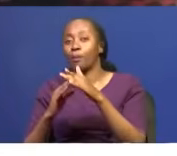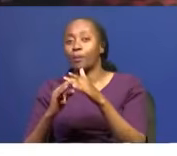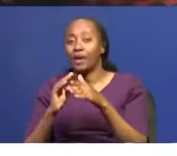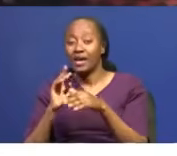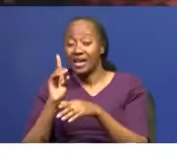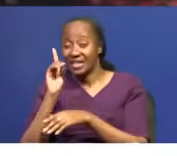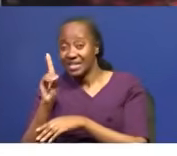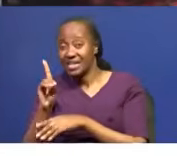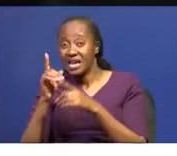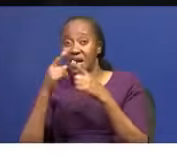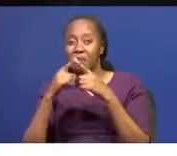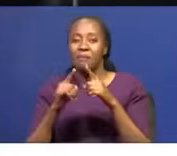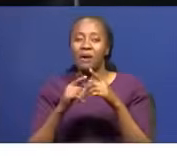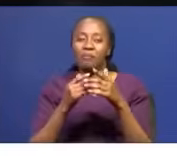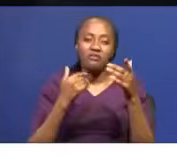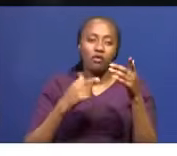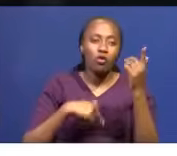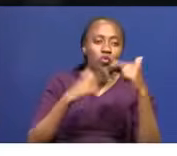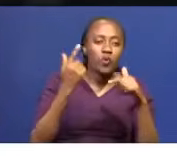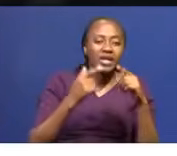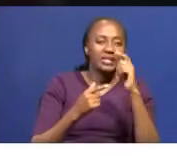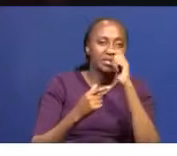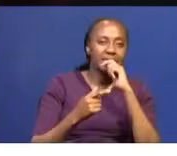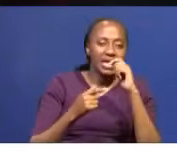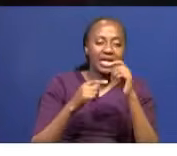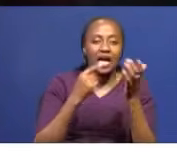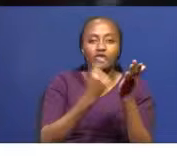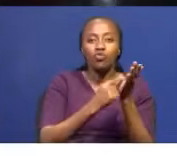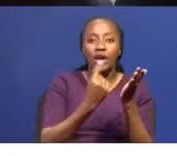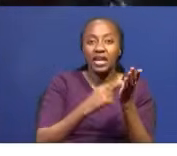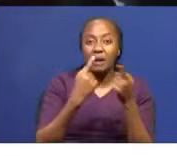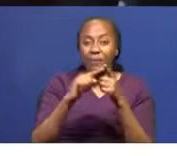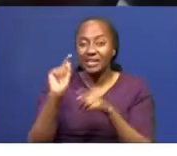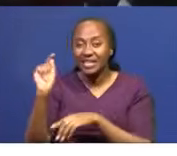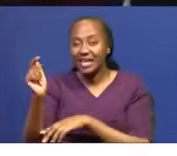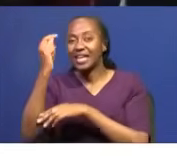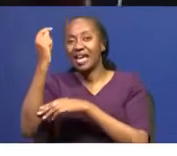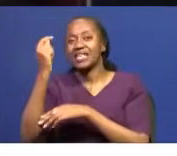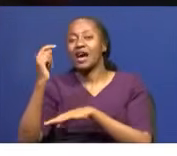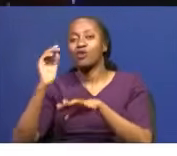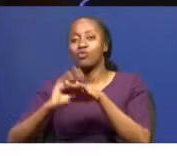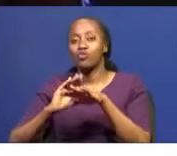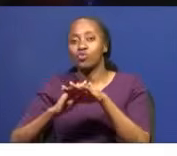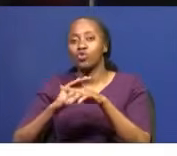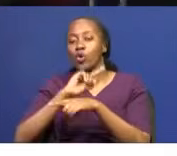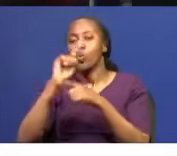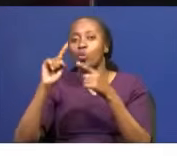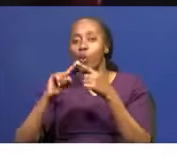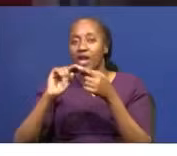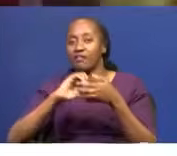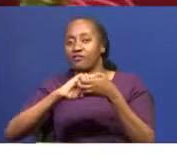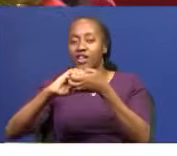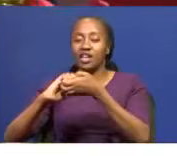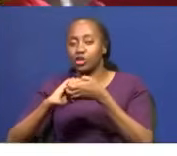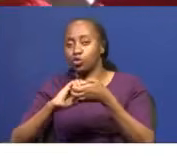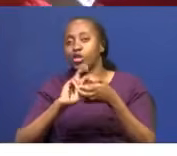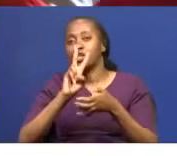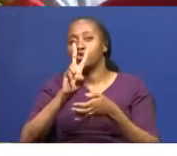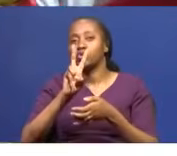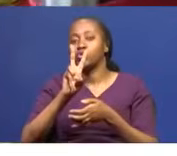and Uganda. This was the first ever championship win for Kenya since the formation of the federation way back in